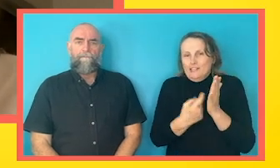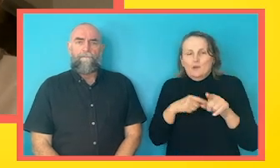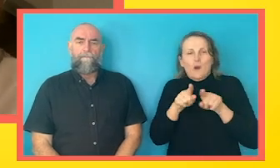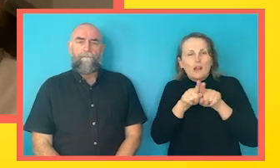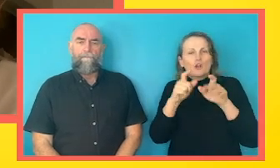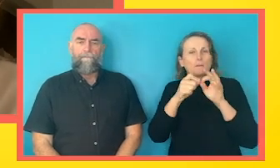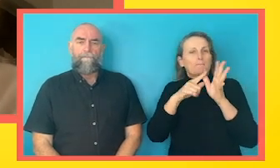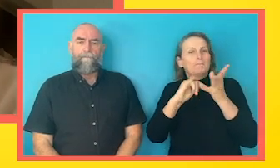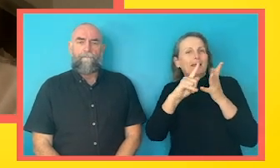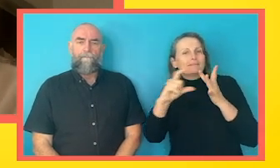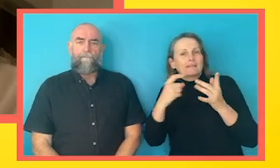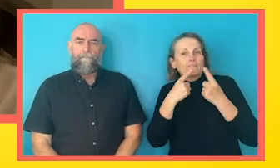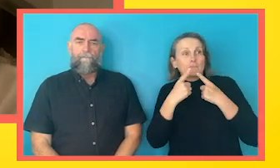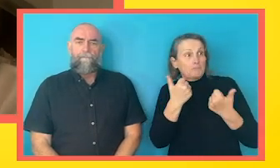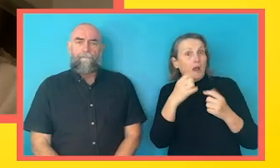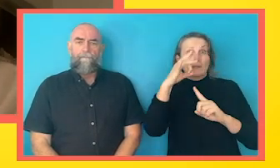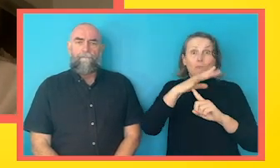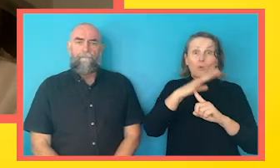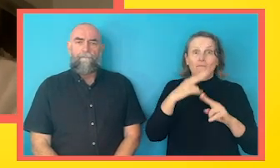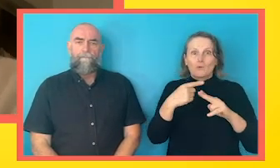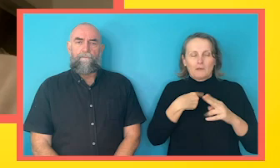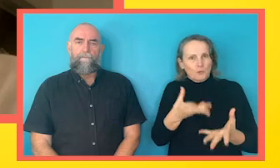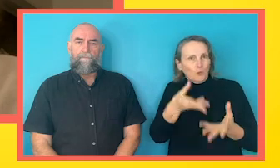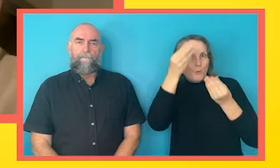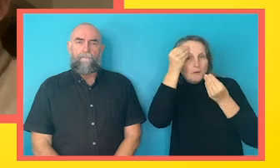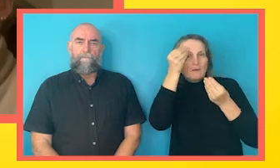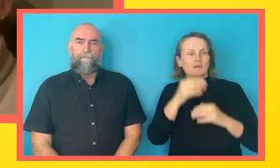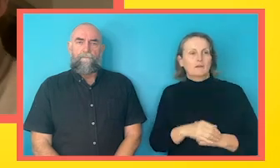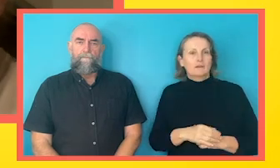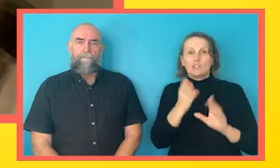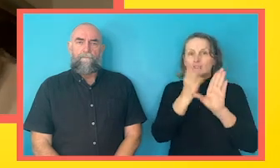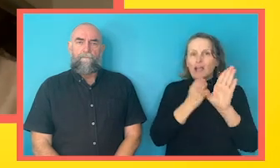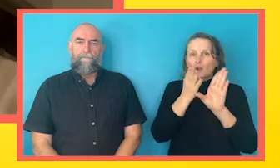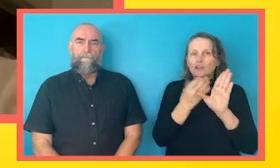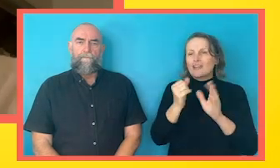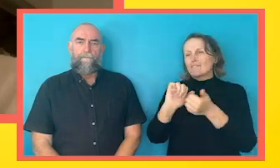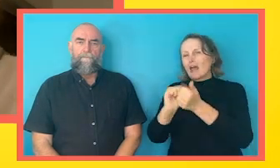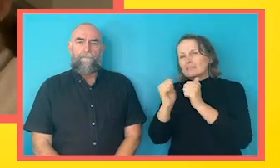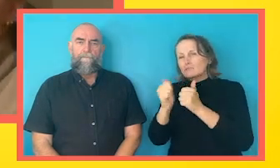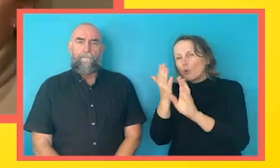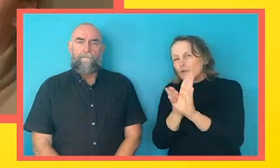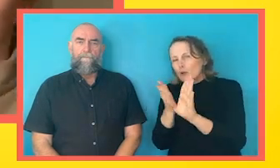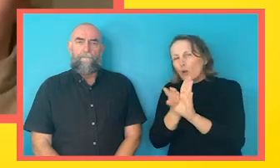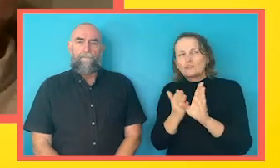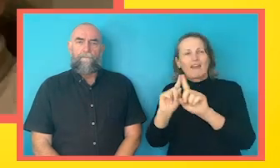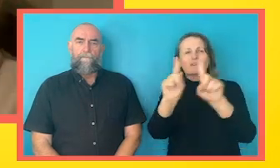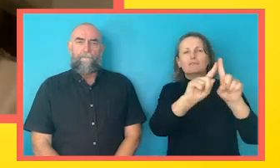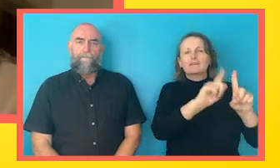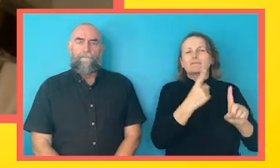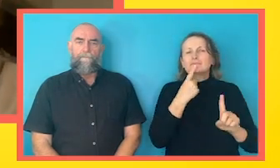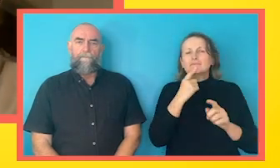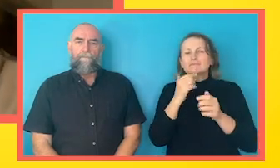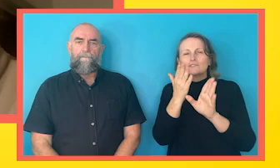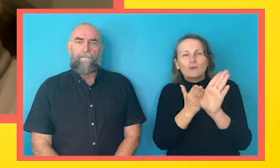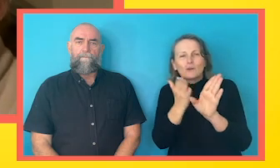the basics, but that's all very important. And in psychology, there's like sports psychology, there's all kinds. So